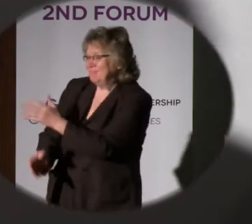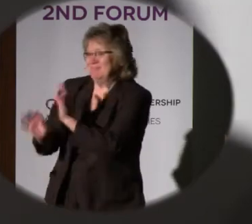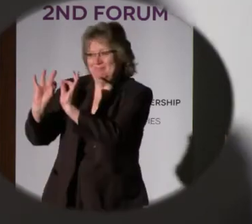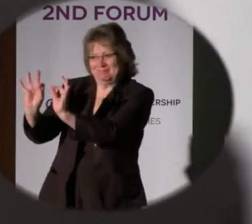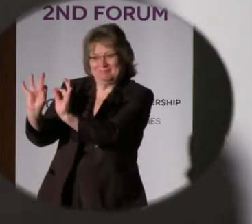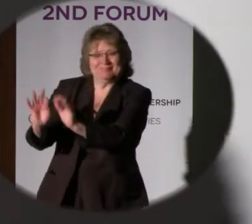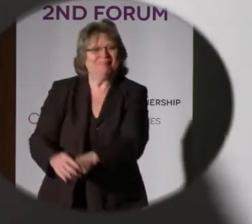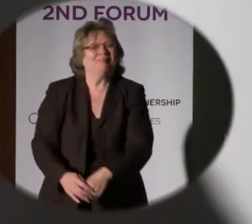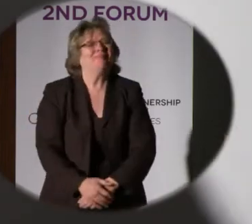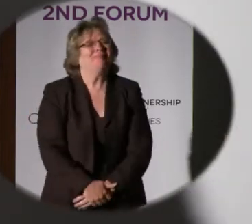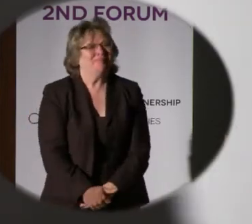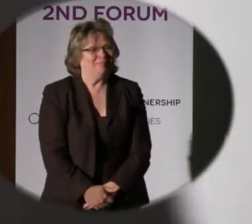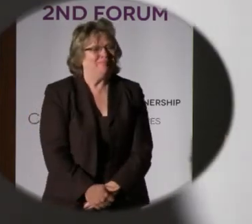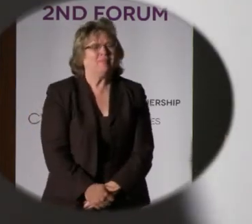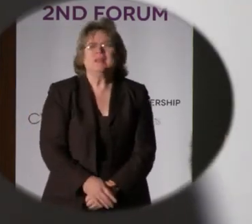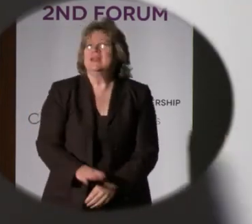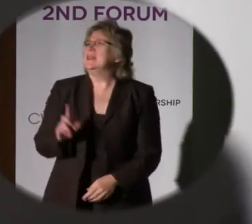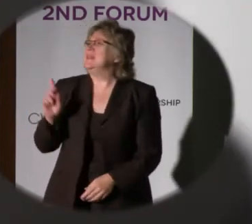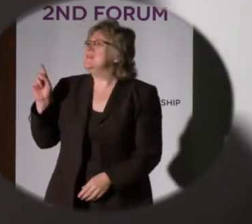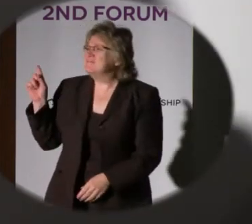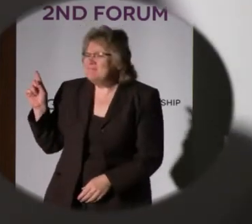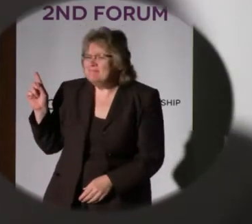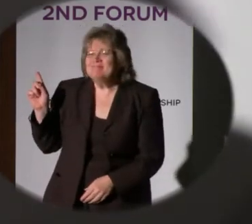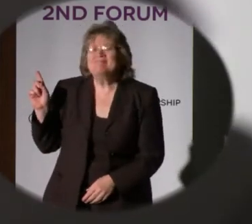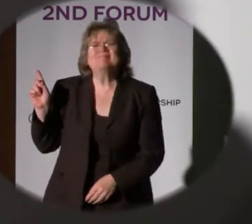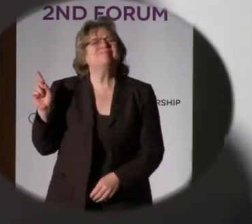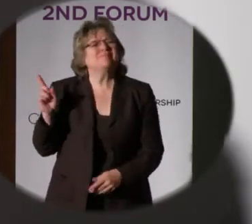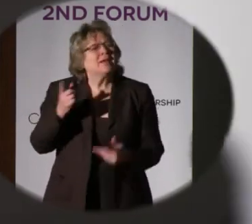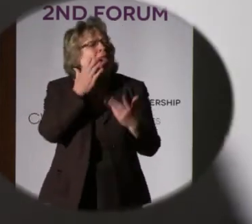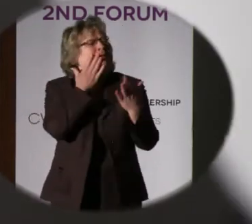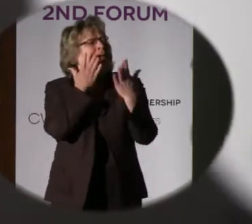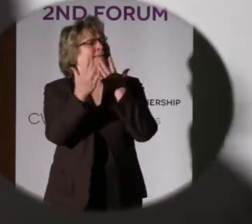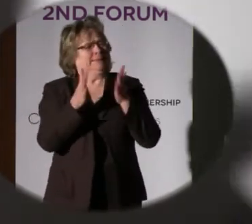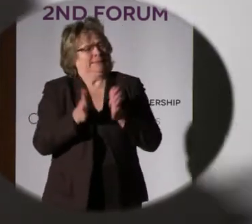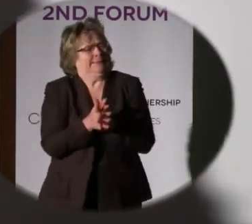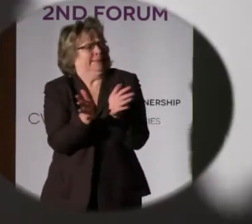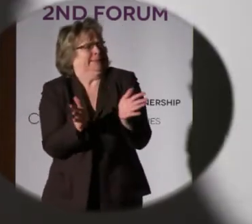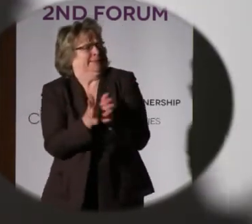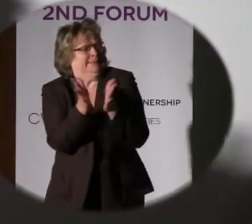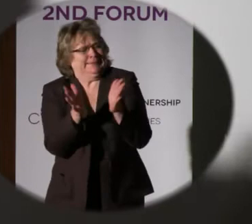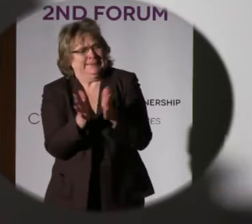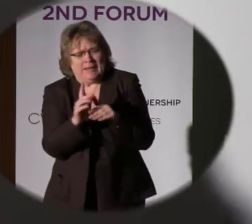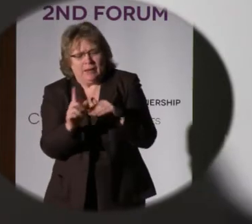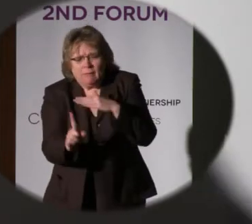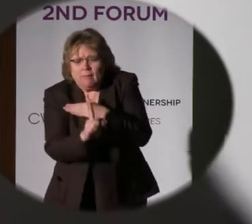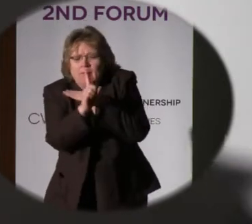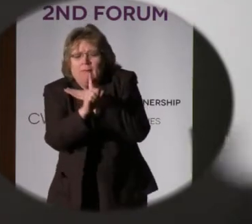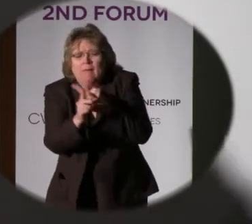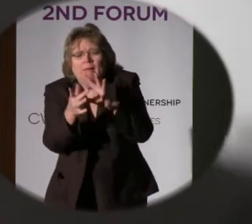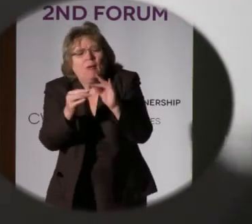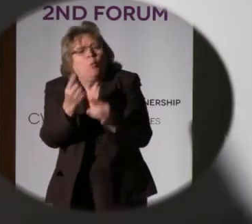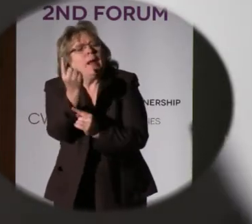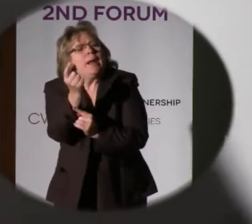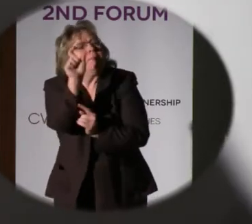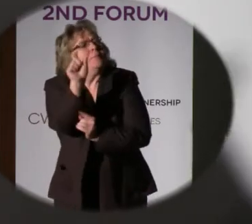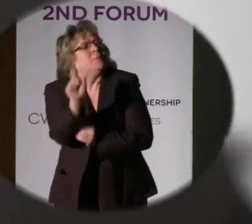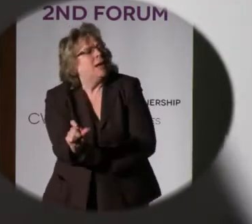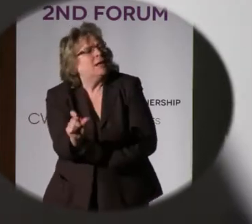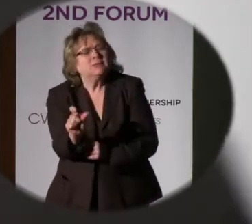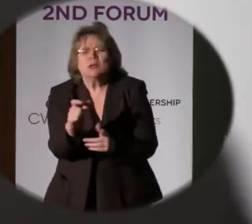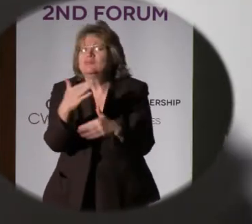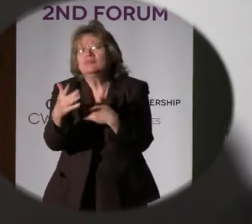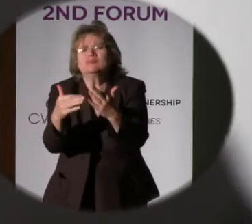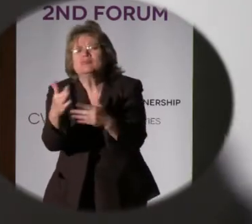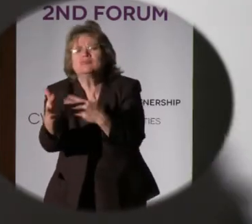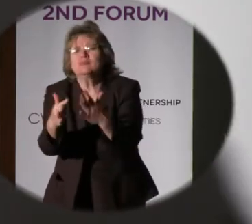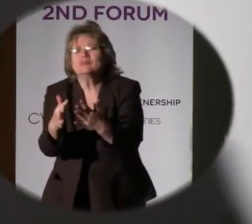inspired by the stories and the personal journeys that I'm listening to, and I've had the opportunity to speak with people